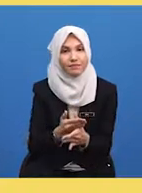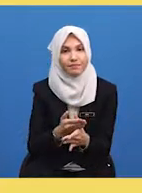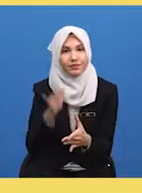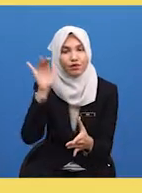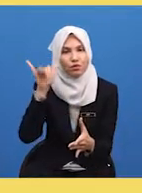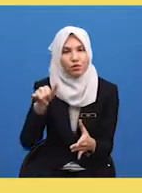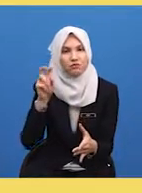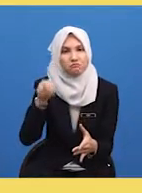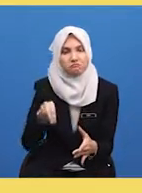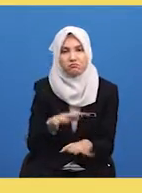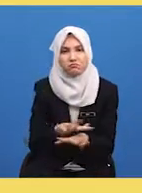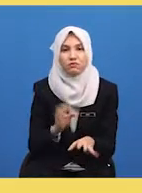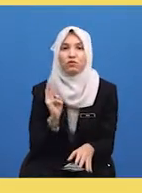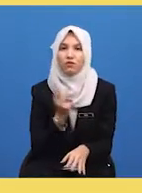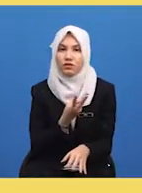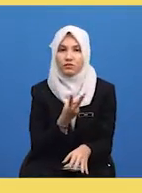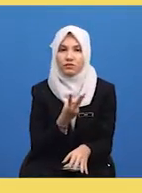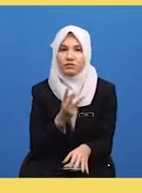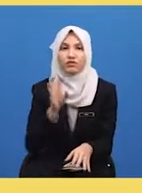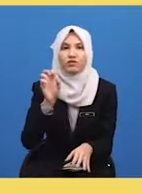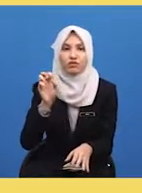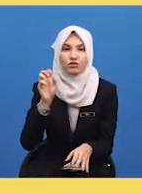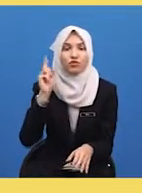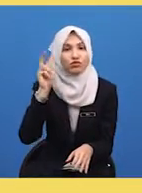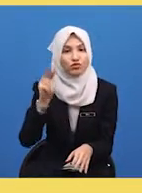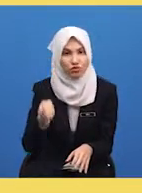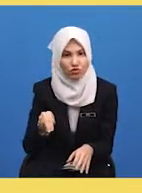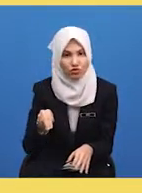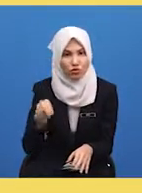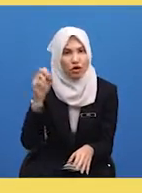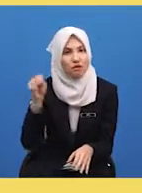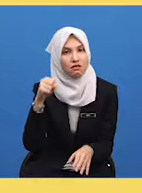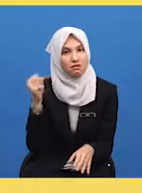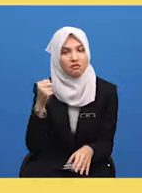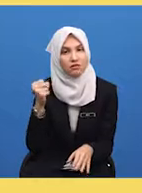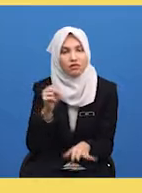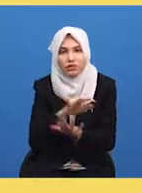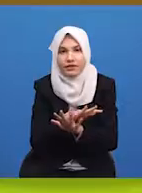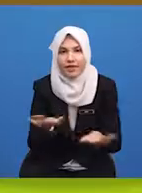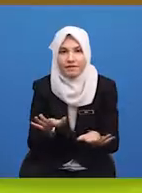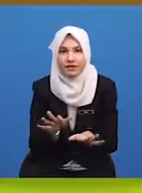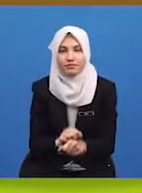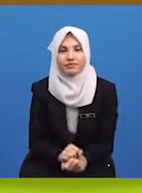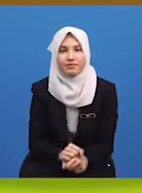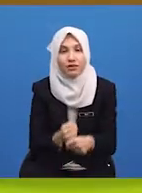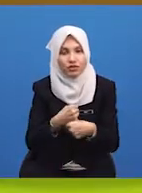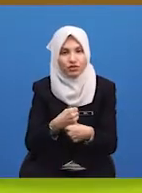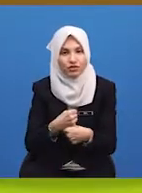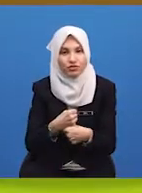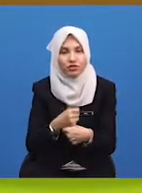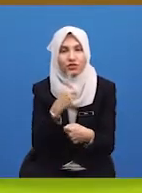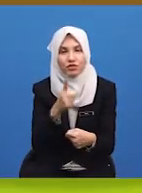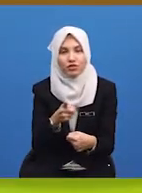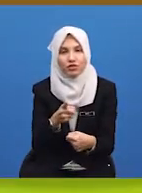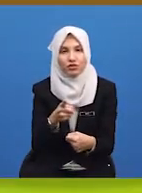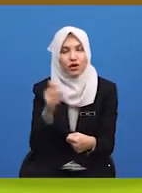always or never. Make sure you always or never. Now, let's see